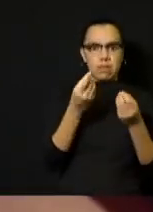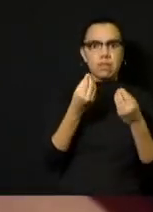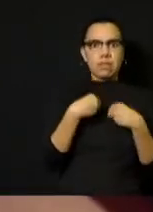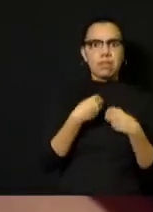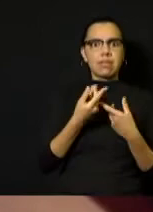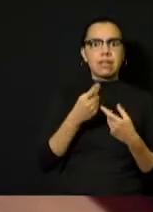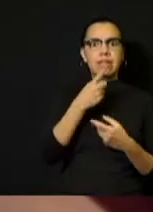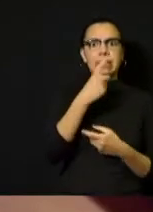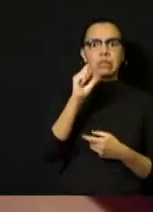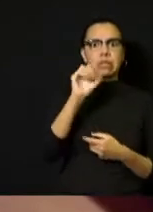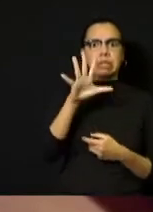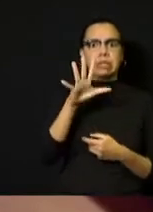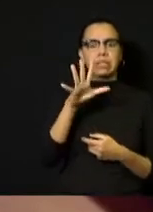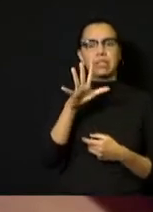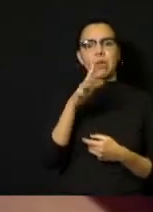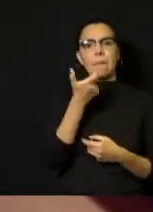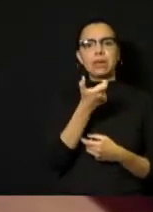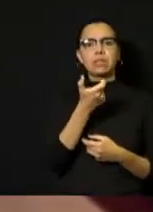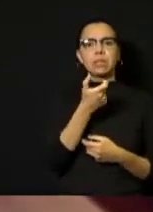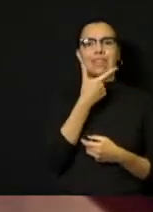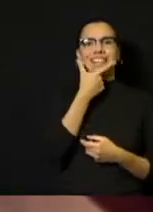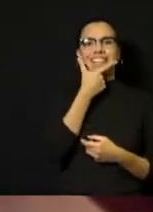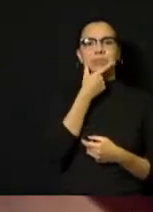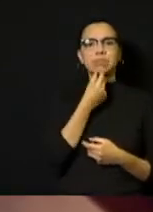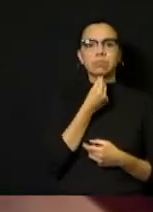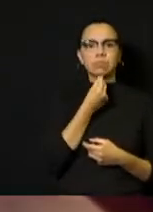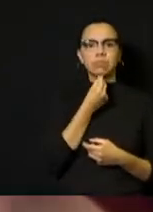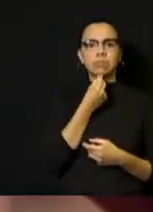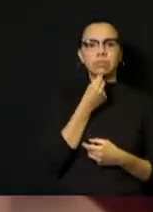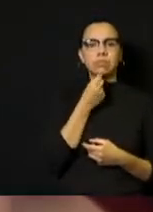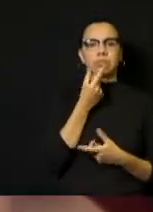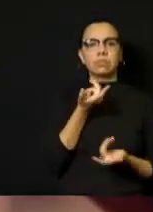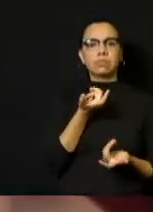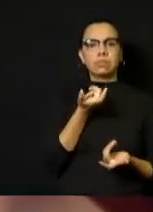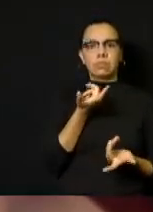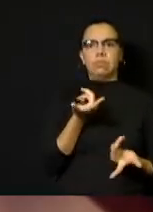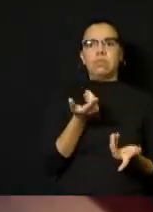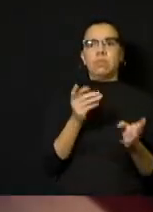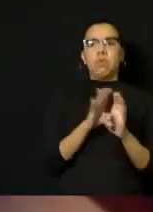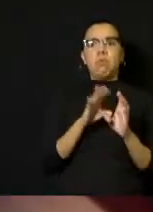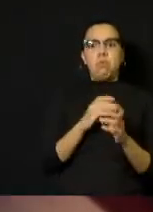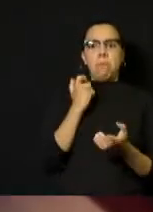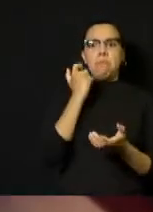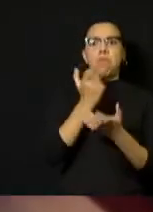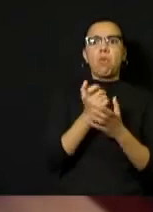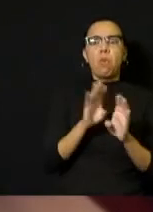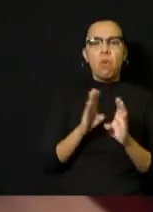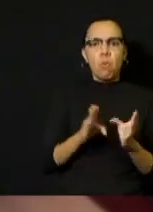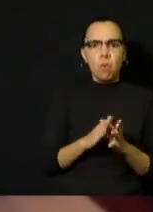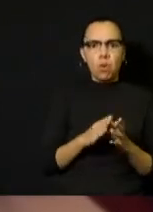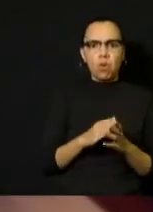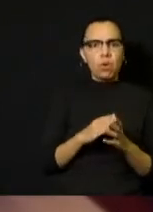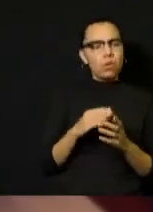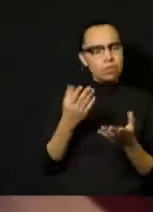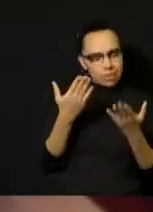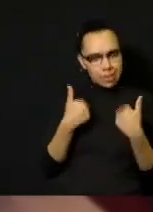want me to send you up, give me 165. Is it for you to win or